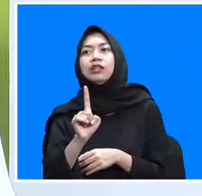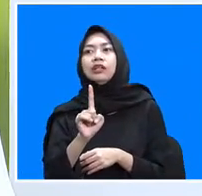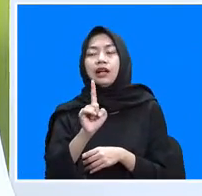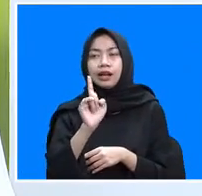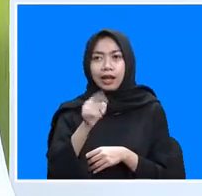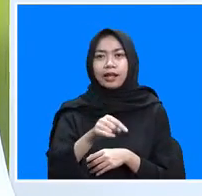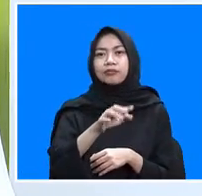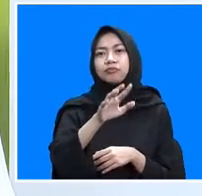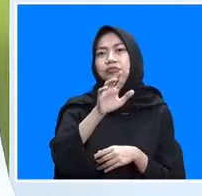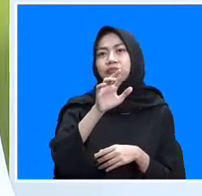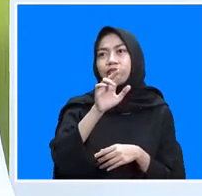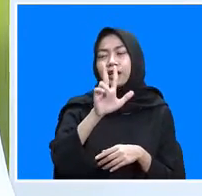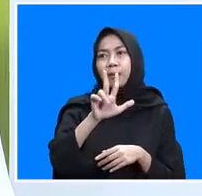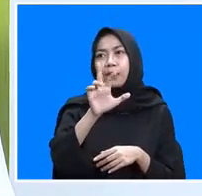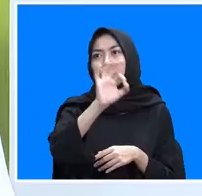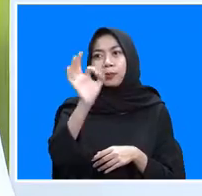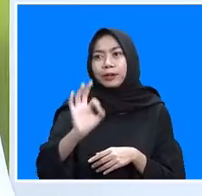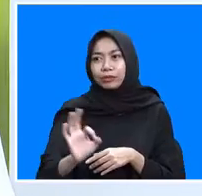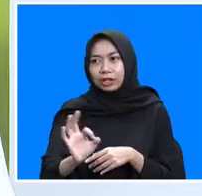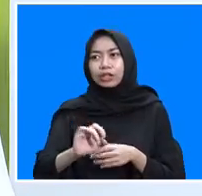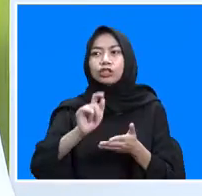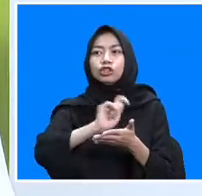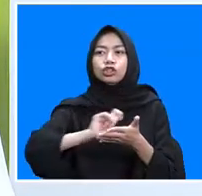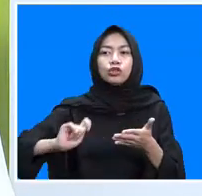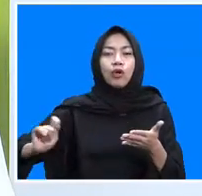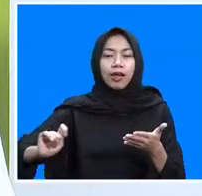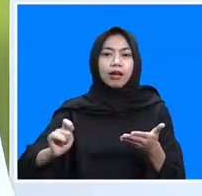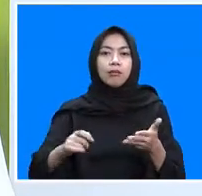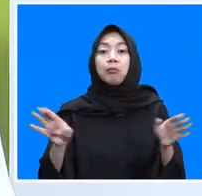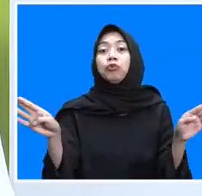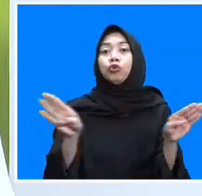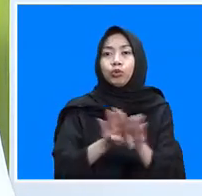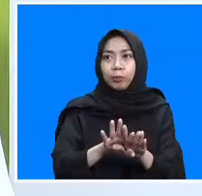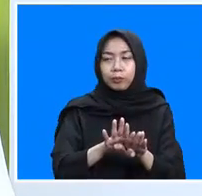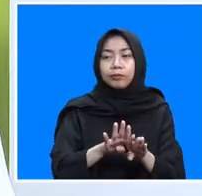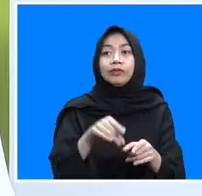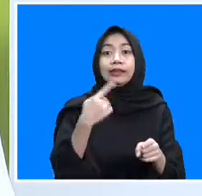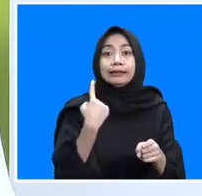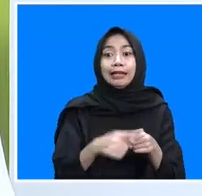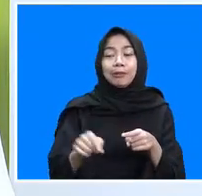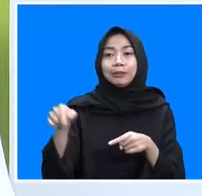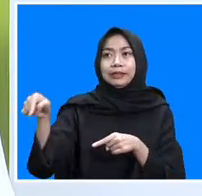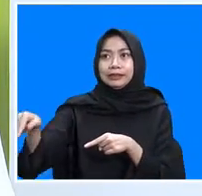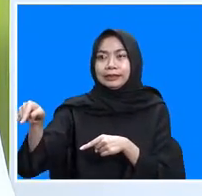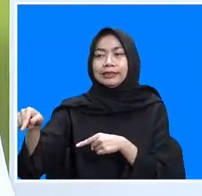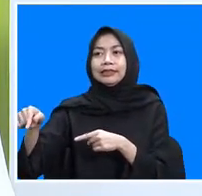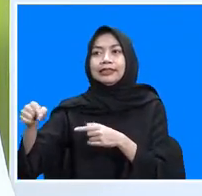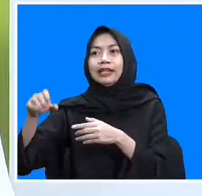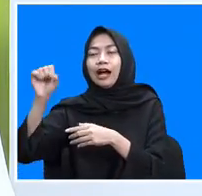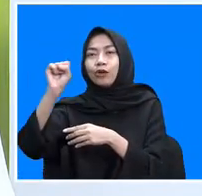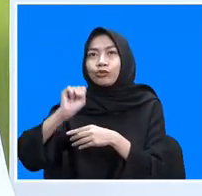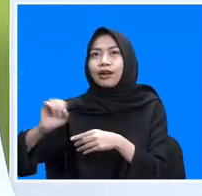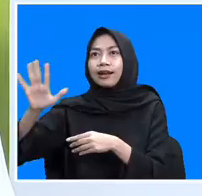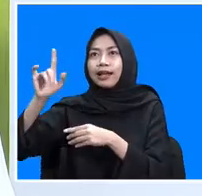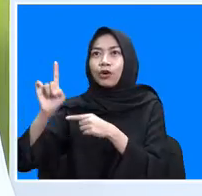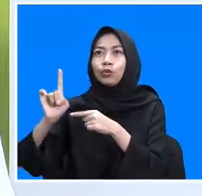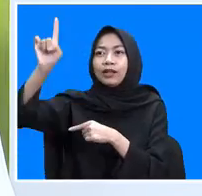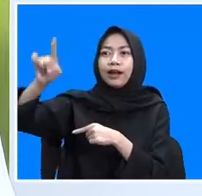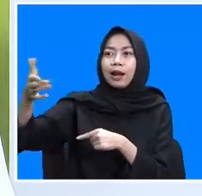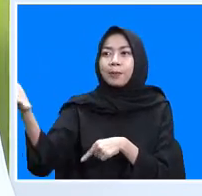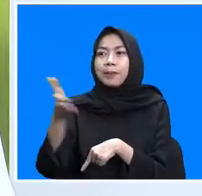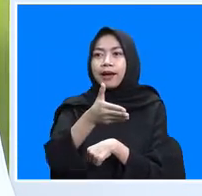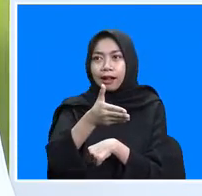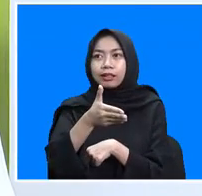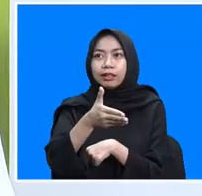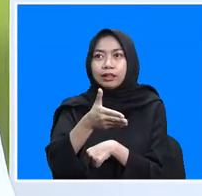Victorian students were actually in classrooms. At the same time, in the Northern Territory and Western Australia, they had a very